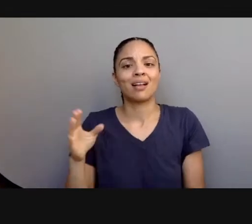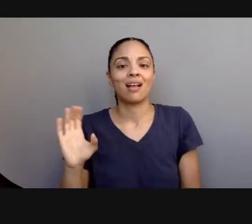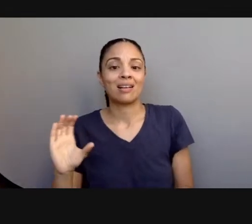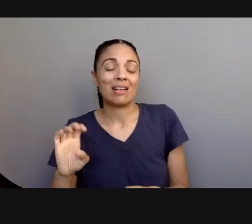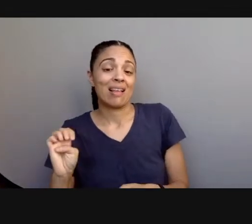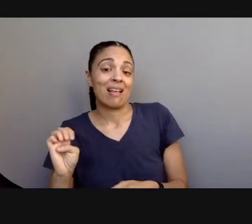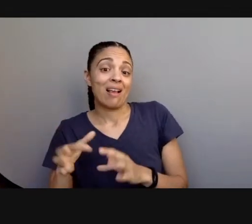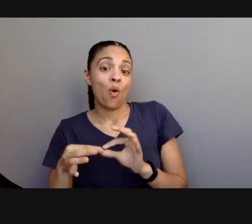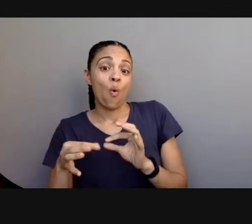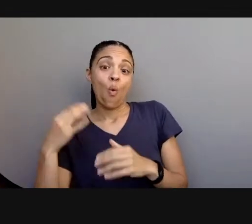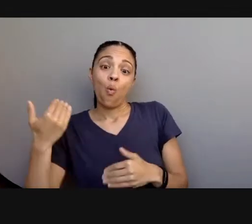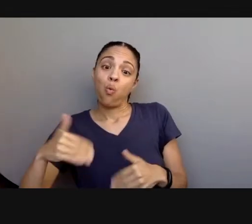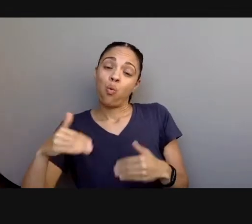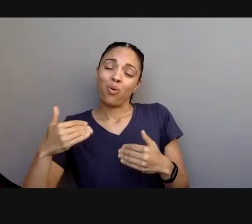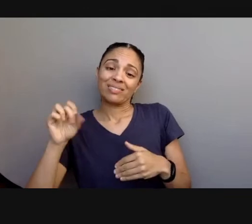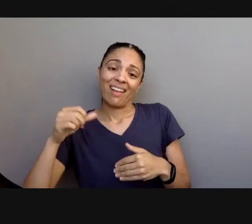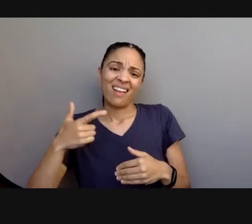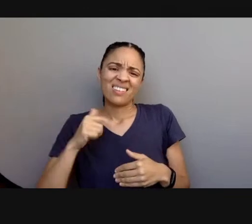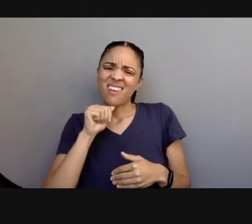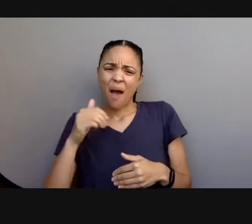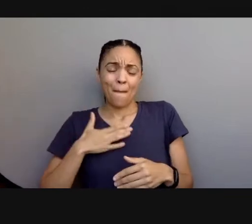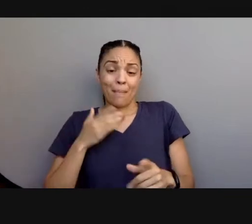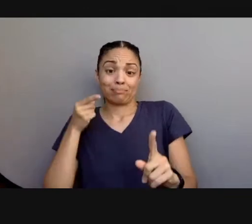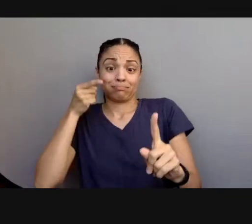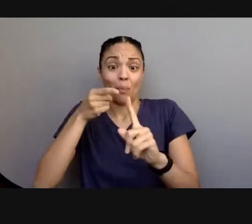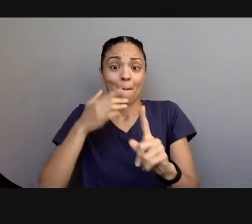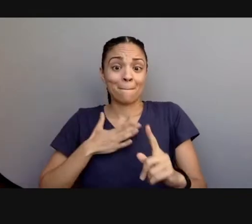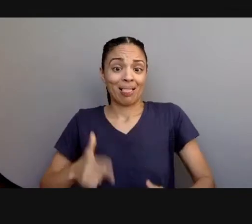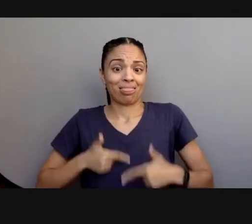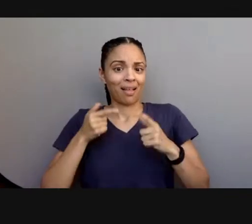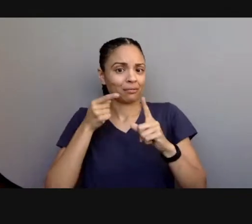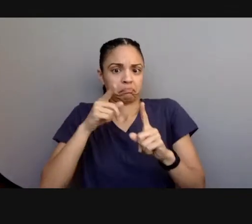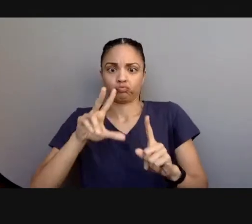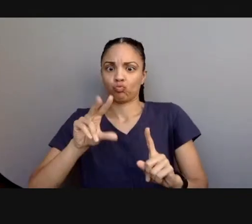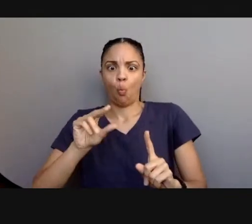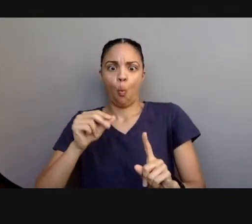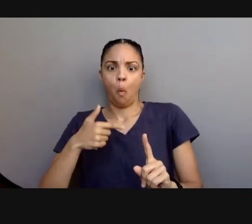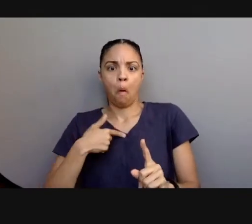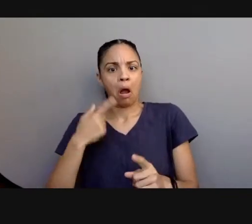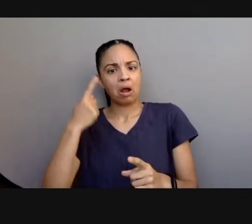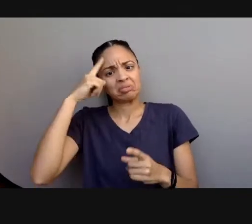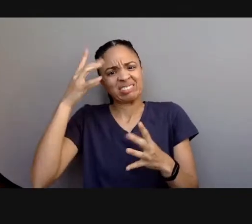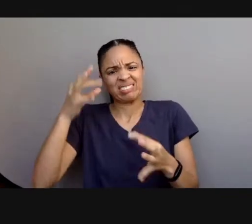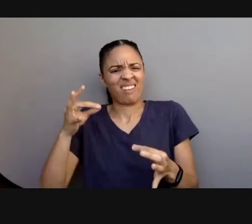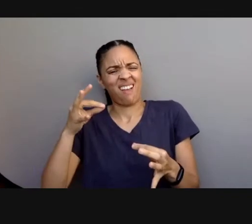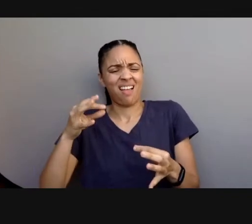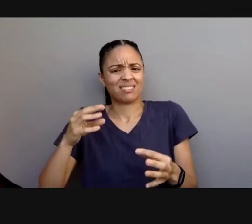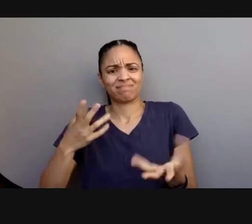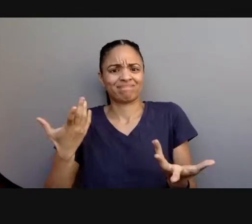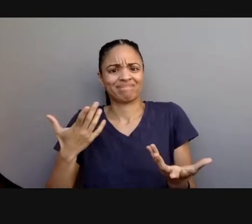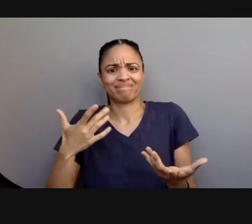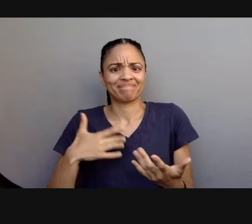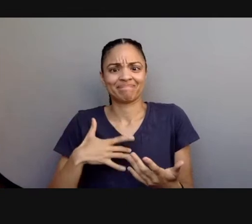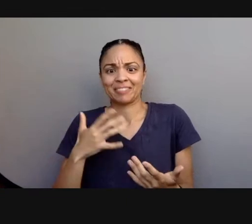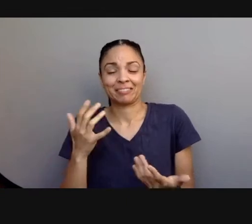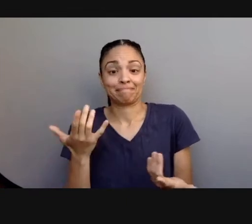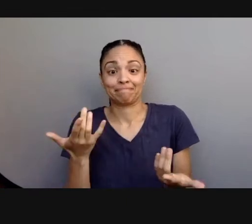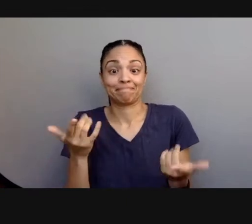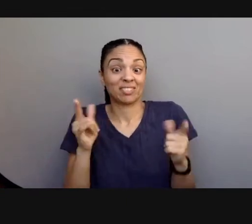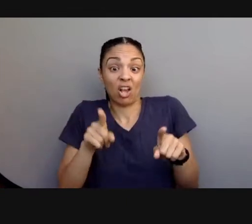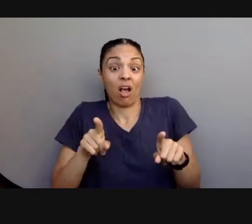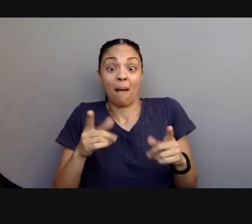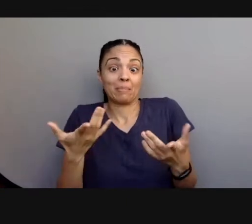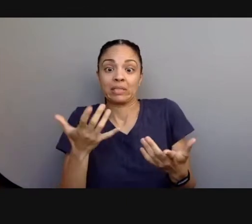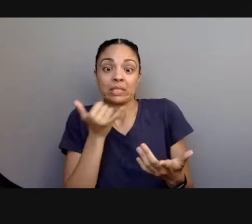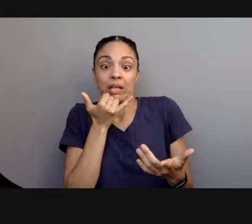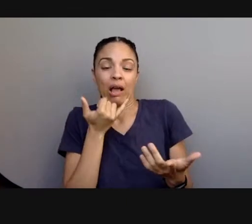kind of happened one day. Because wait, I don't think I knew this. Yeah, no, I was an athlete. I was a musician. I was